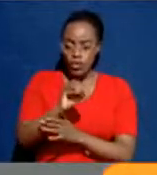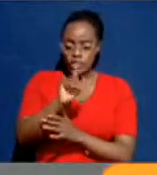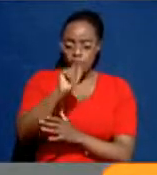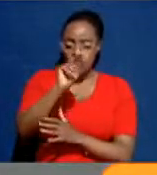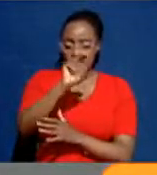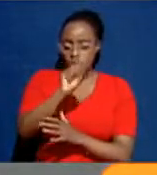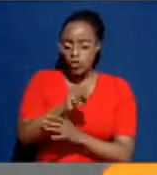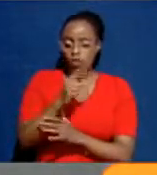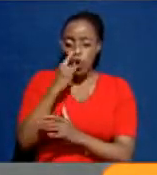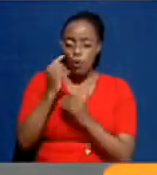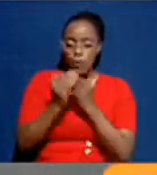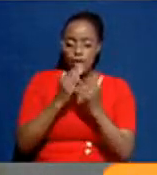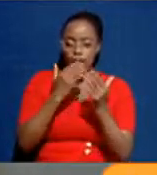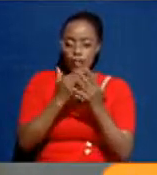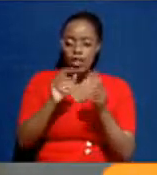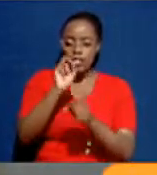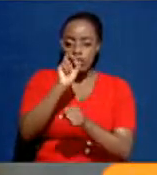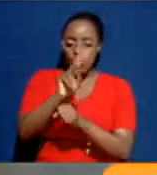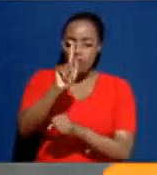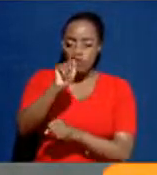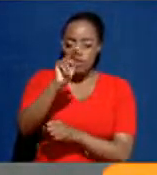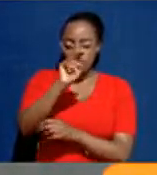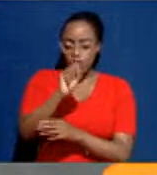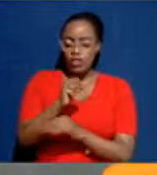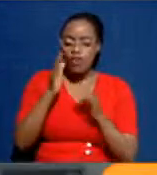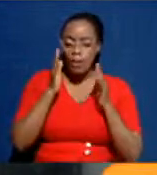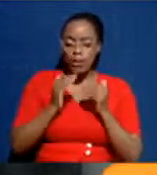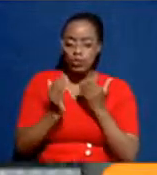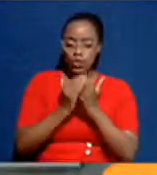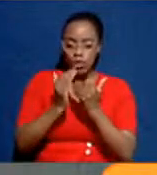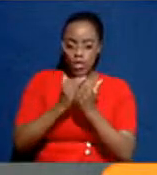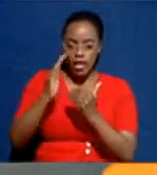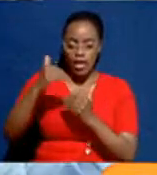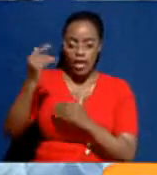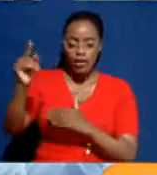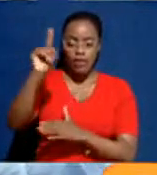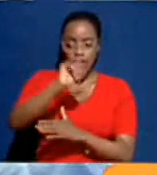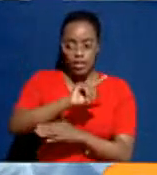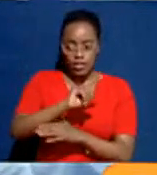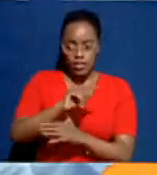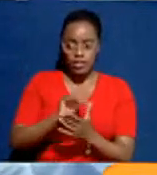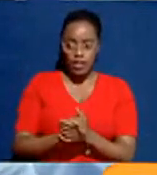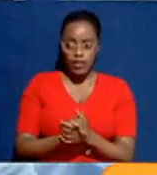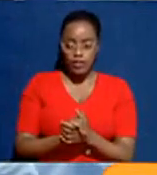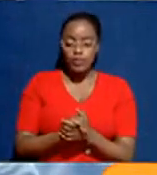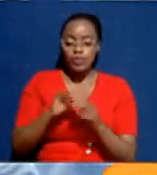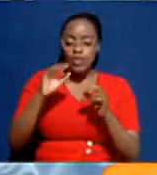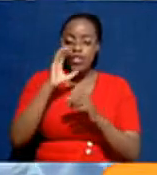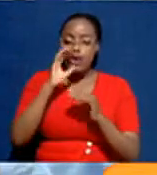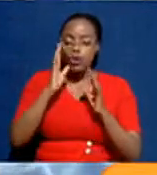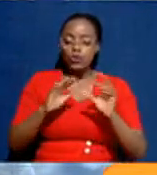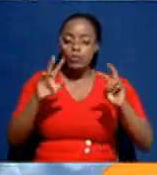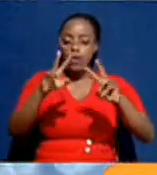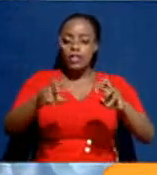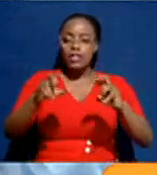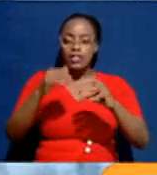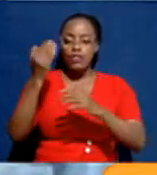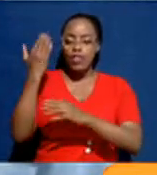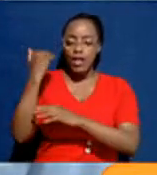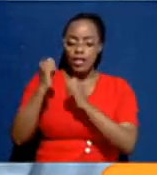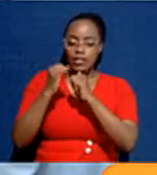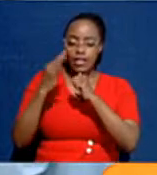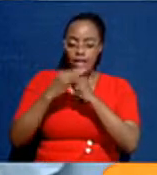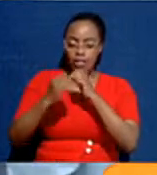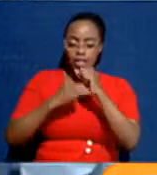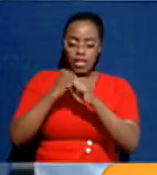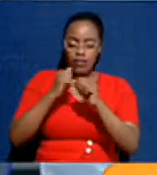home care products and 12 tons of personal care products daily. From our consumer research, right from the last 8 years